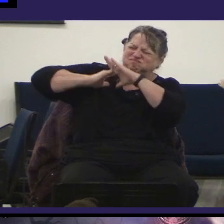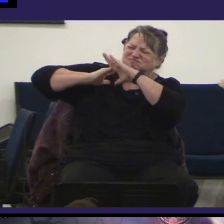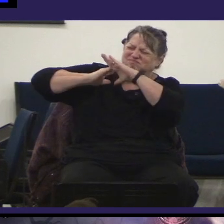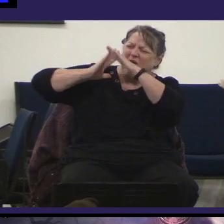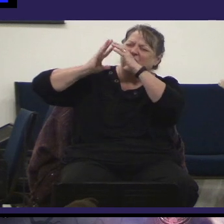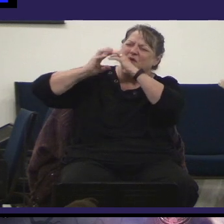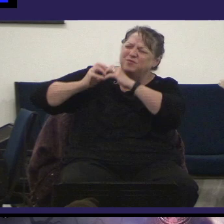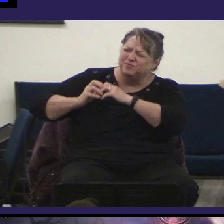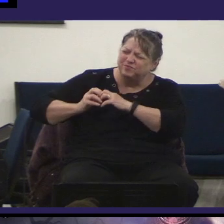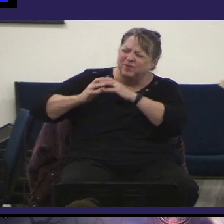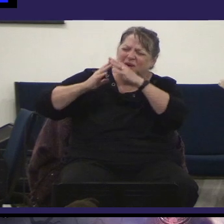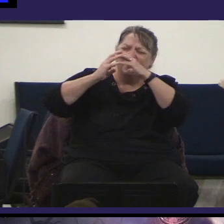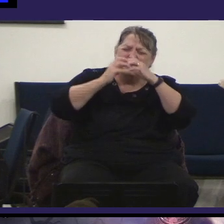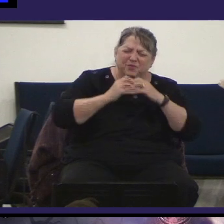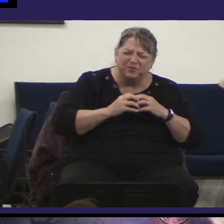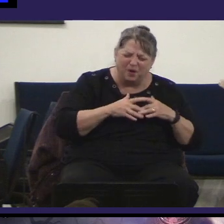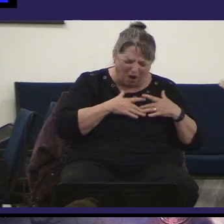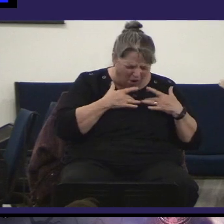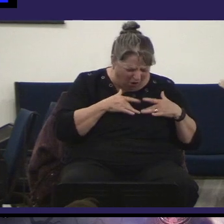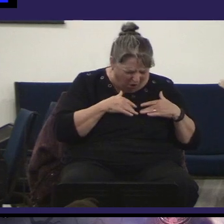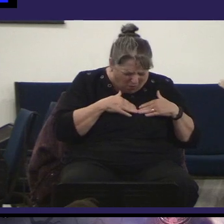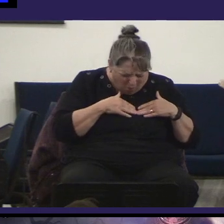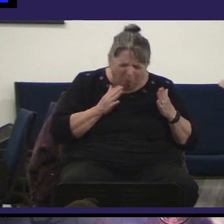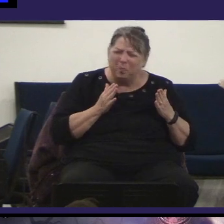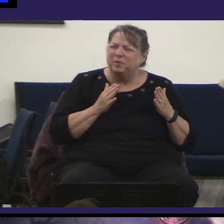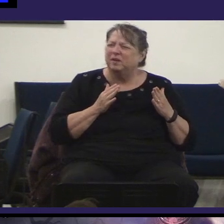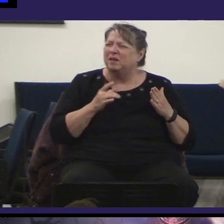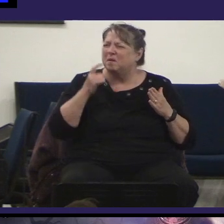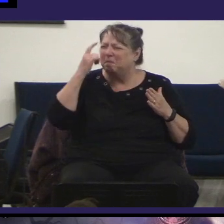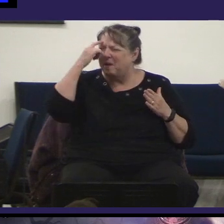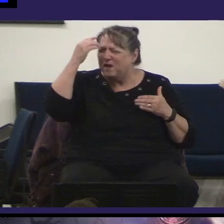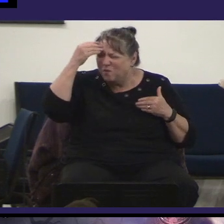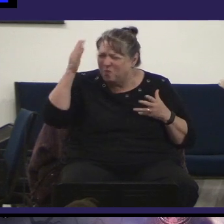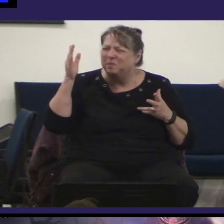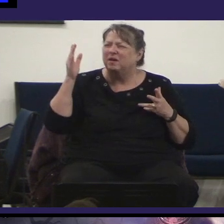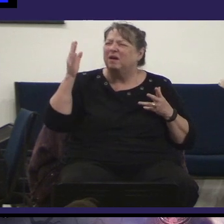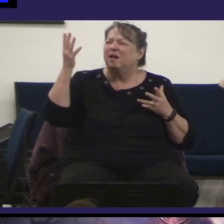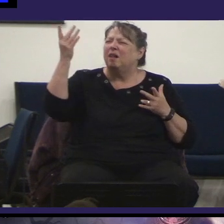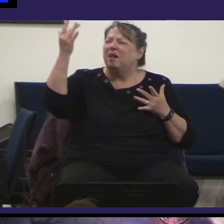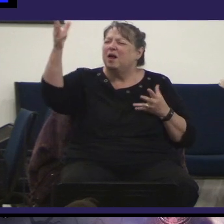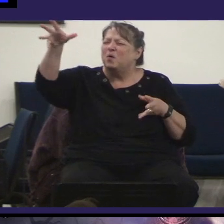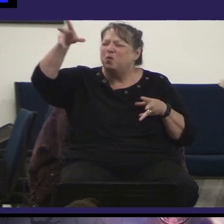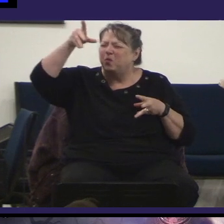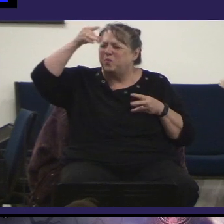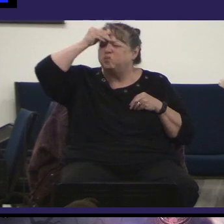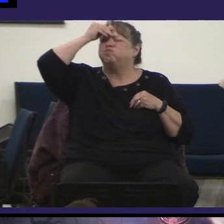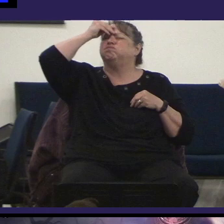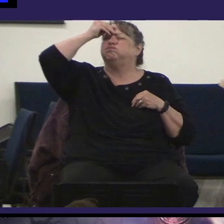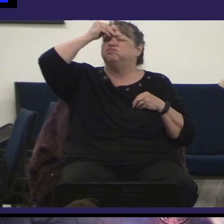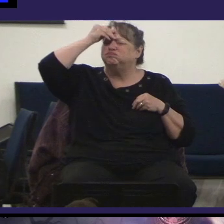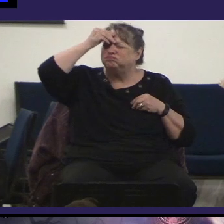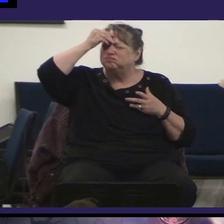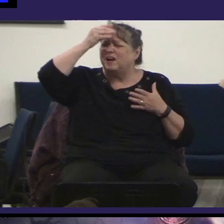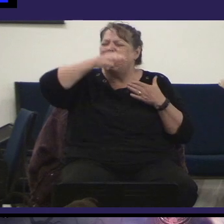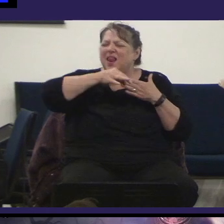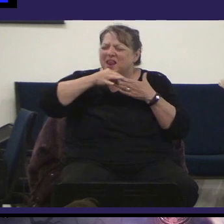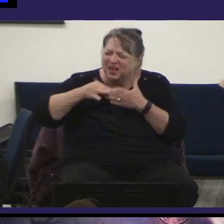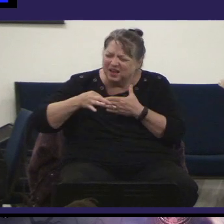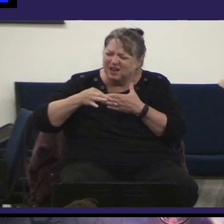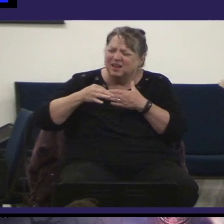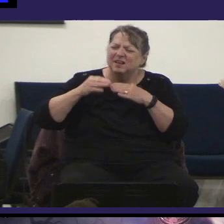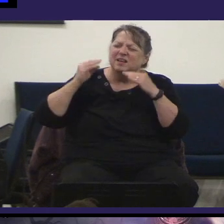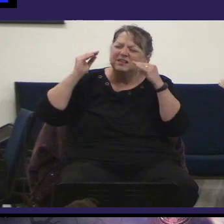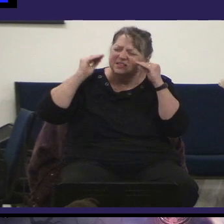pray every padlock to be broken. I pray every chain to be broken. I pray, Lord, in the name of Jesus, that you would guide and that you would